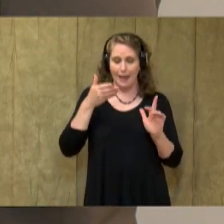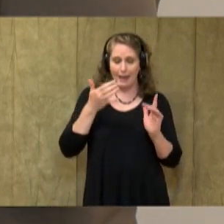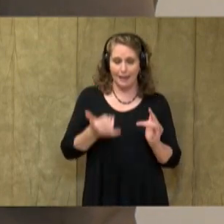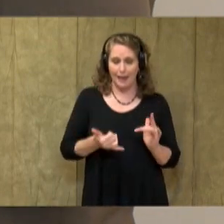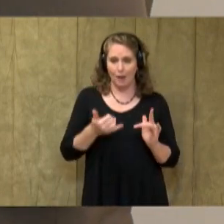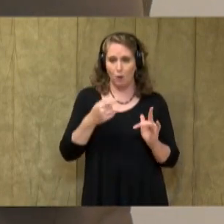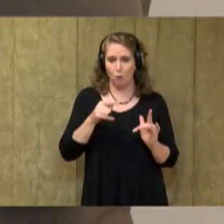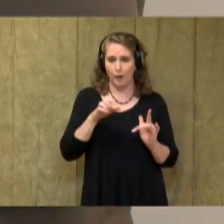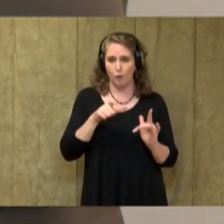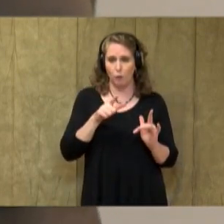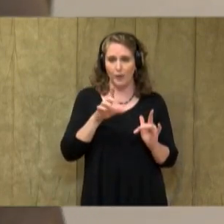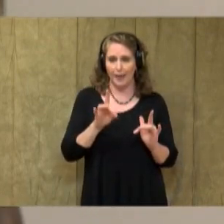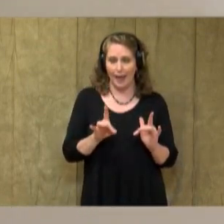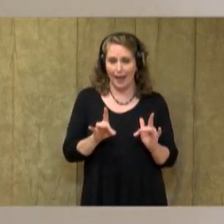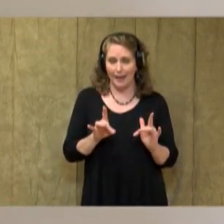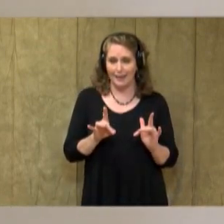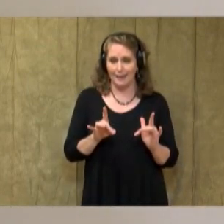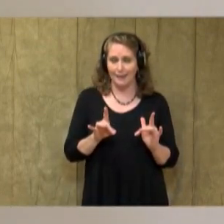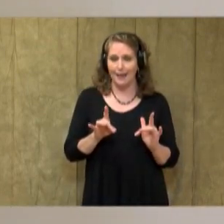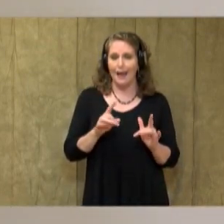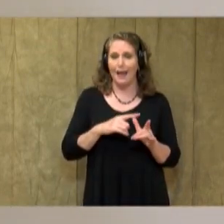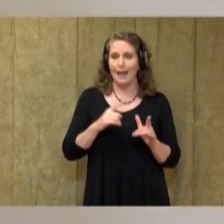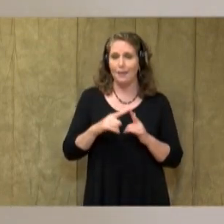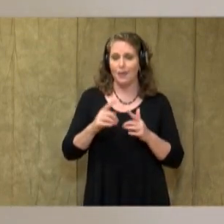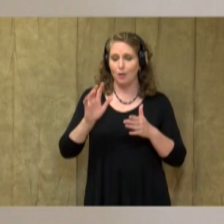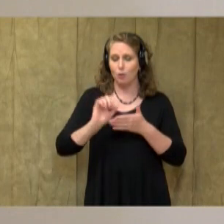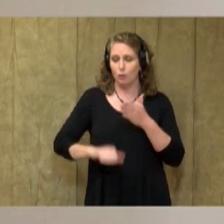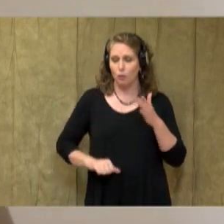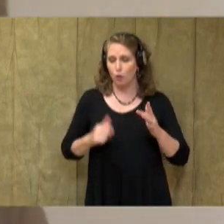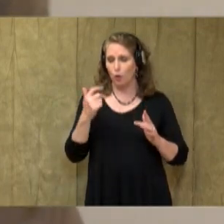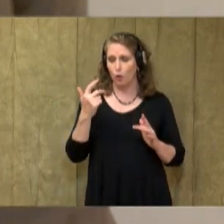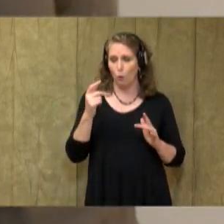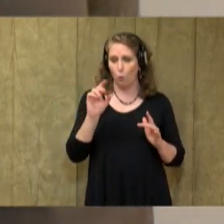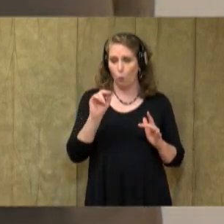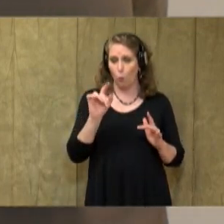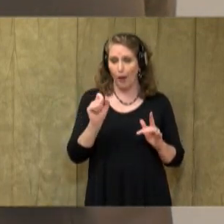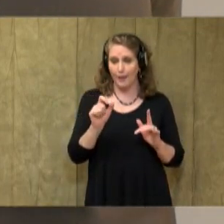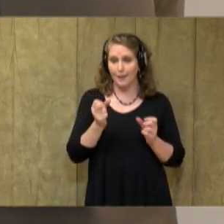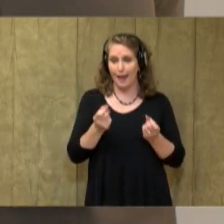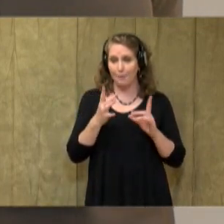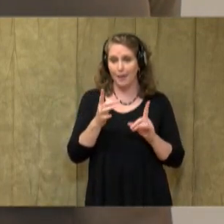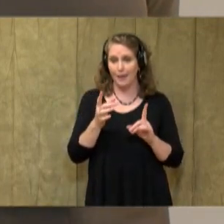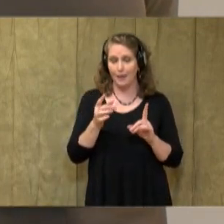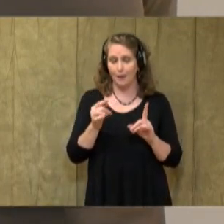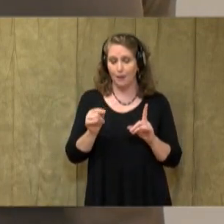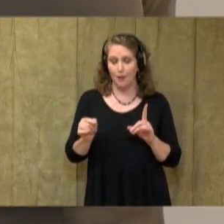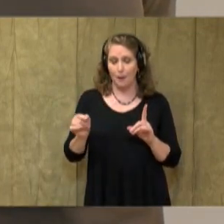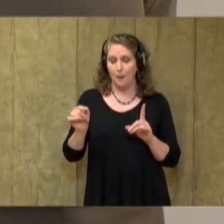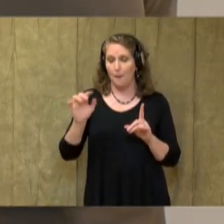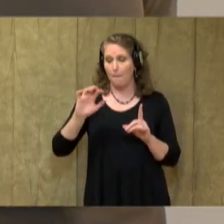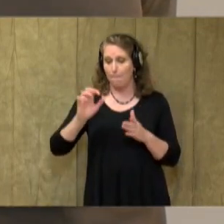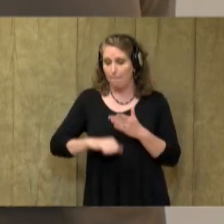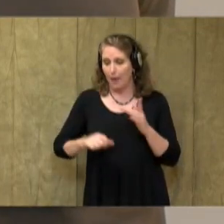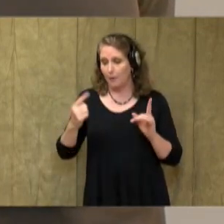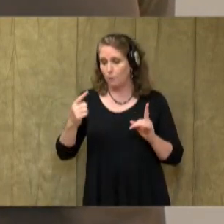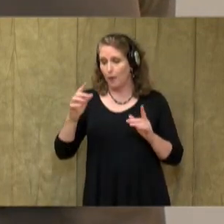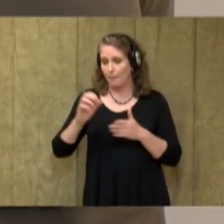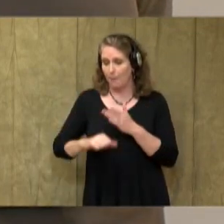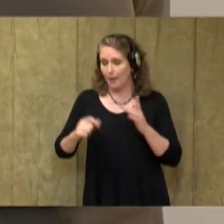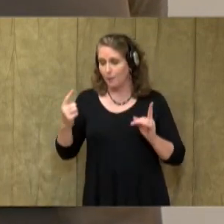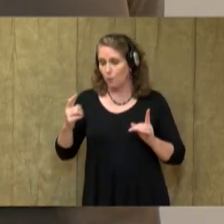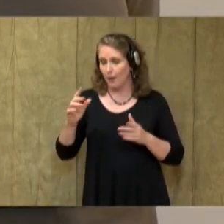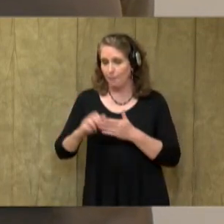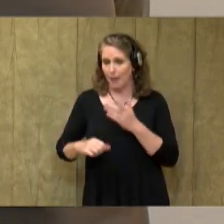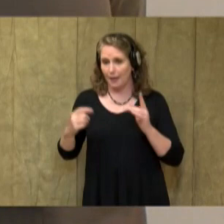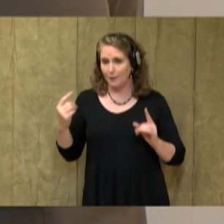to 128. Then I had to subtract 3 ones, so I had to back up again, minus 1, minus 1, minus